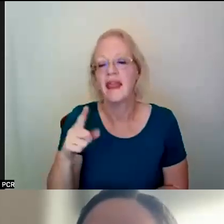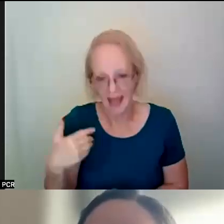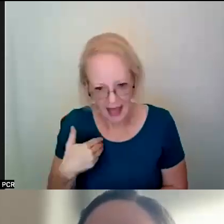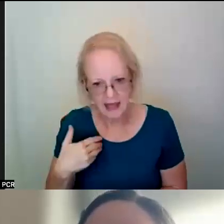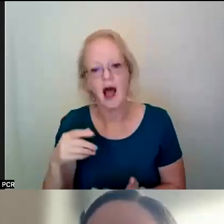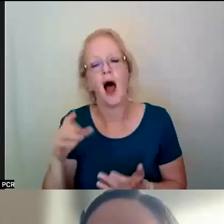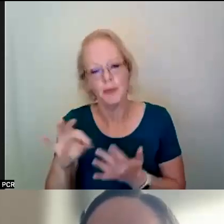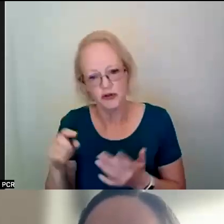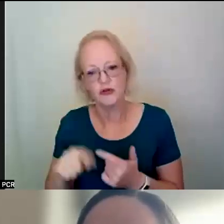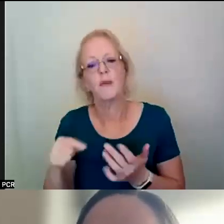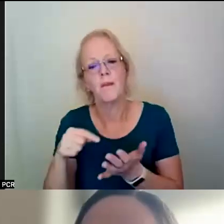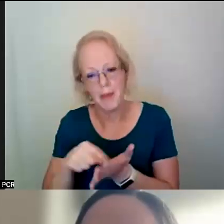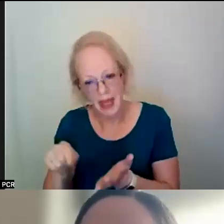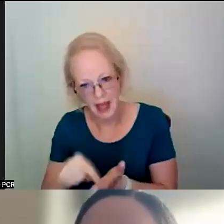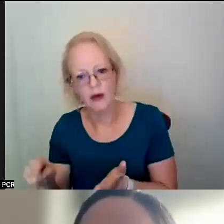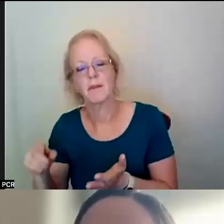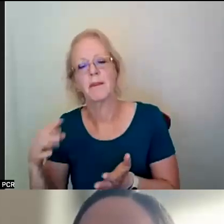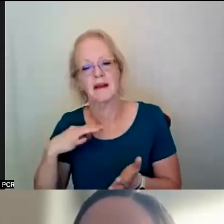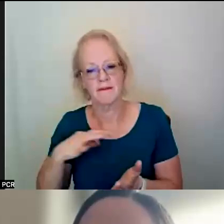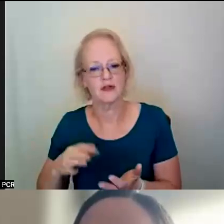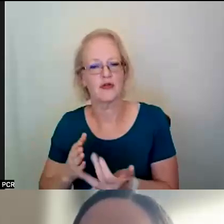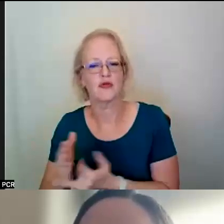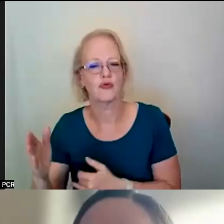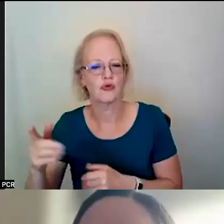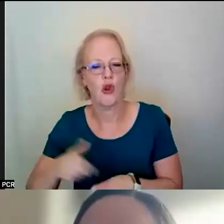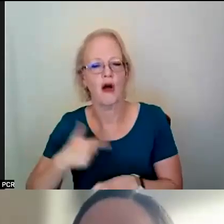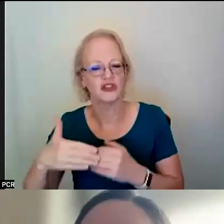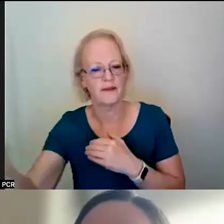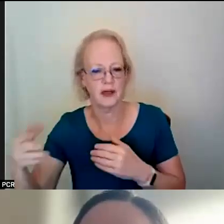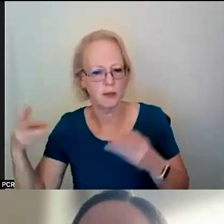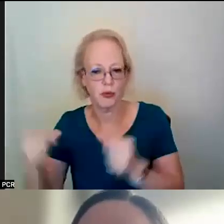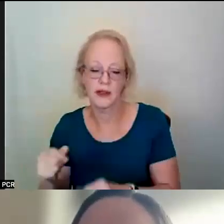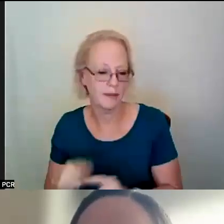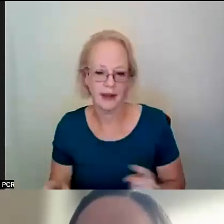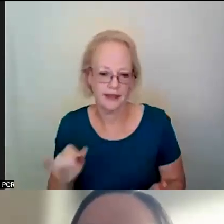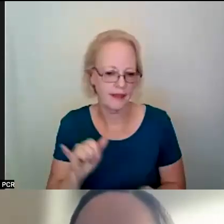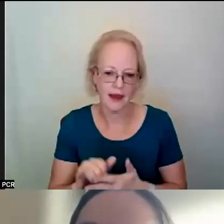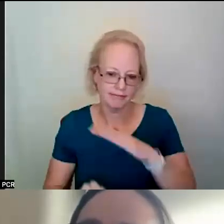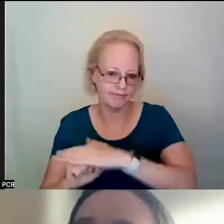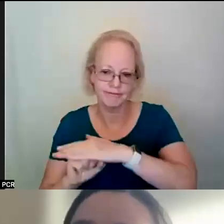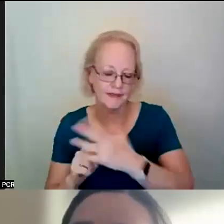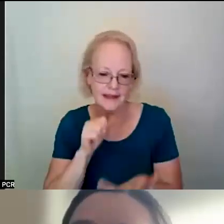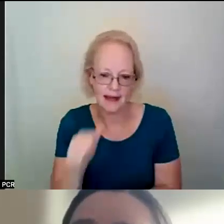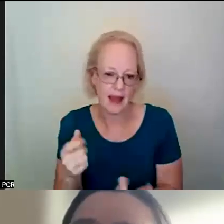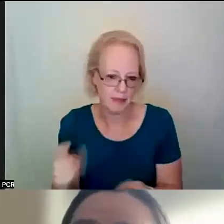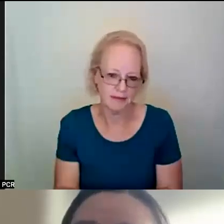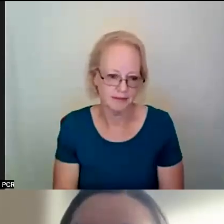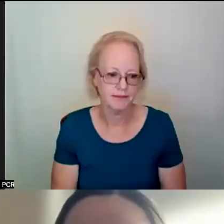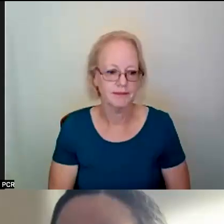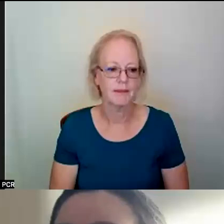benefits using longevity pooling. That didn't go anywhere for other reasons. I